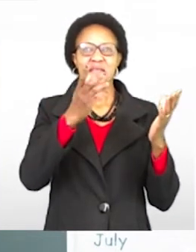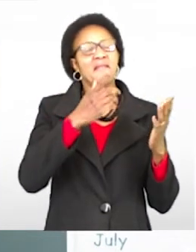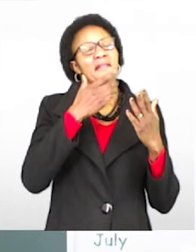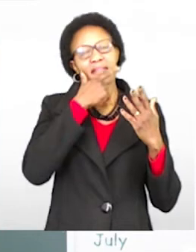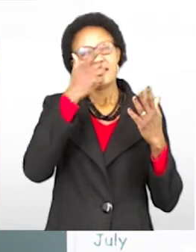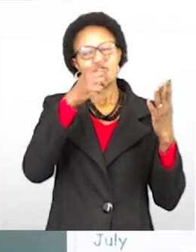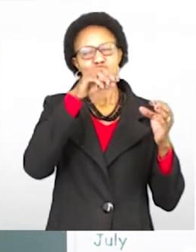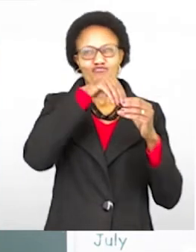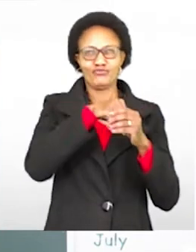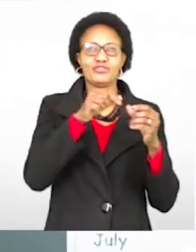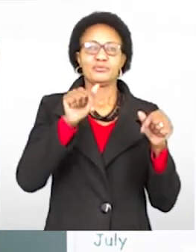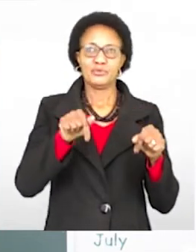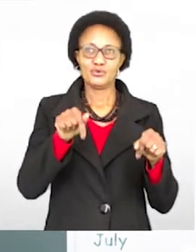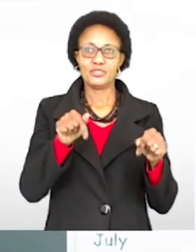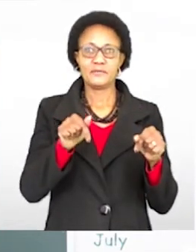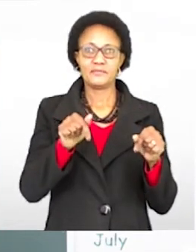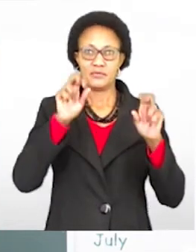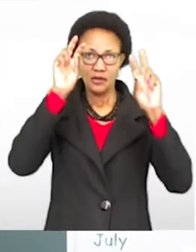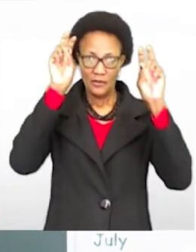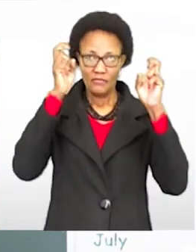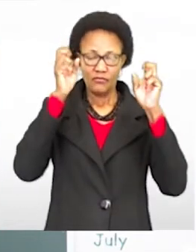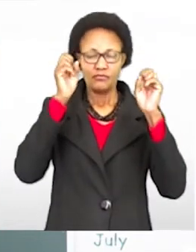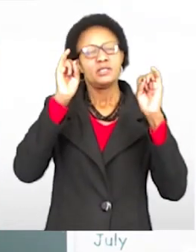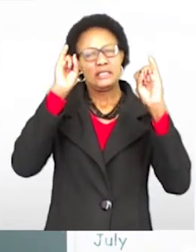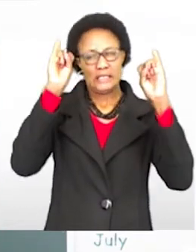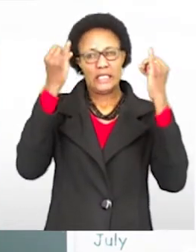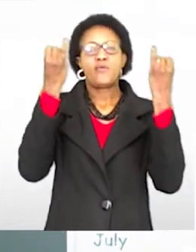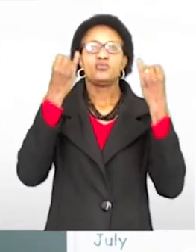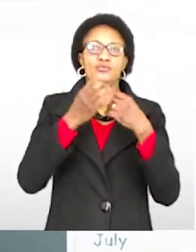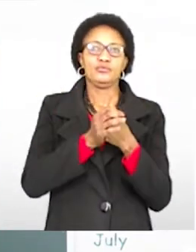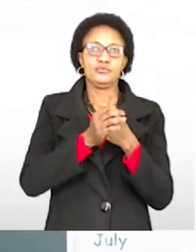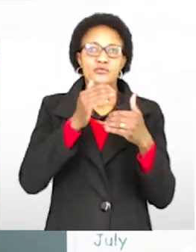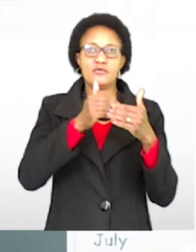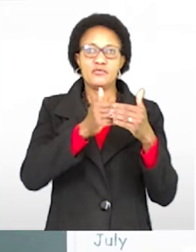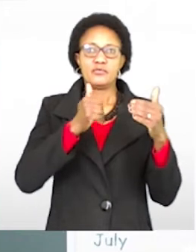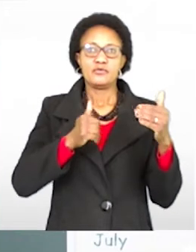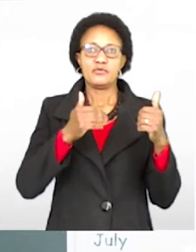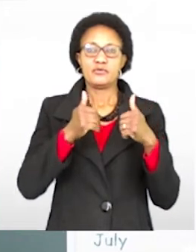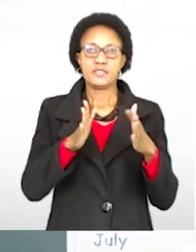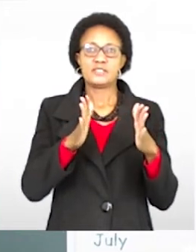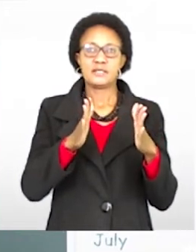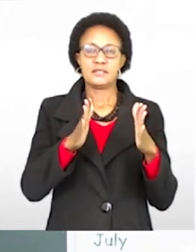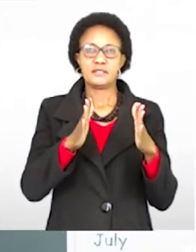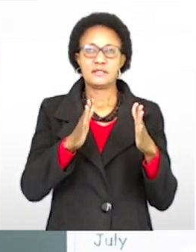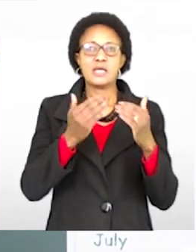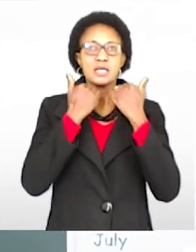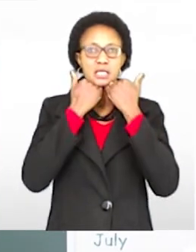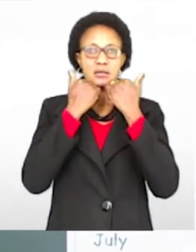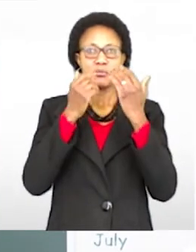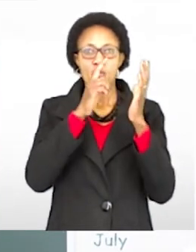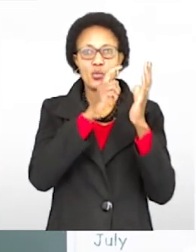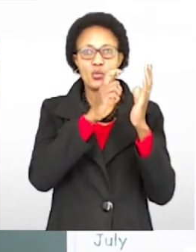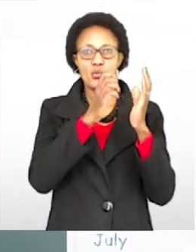today. Our theme is town. But before we get into anything, it's very important that we sanitize